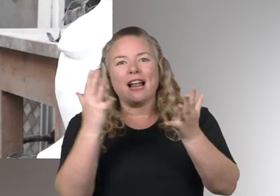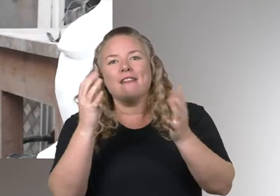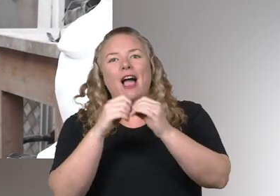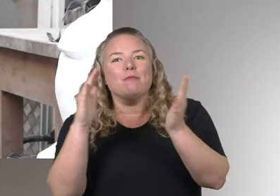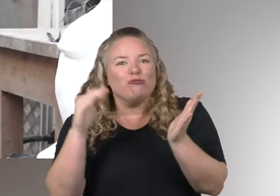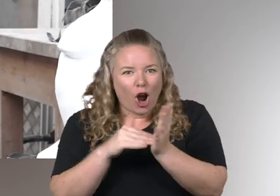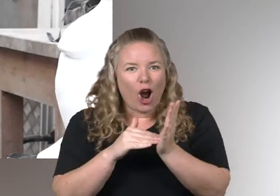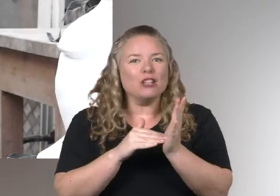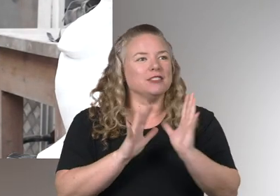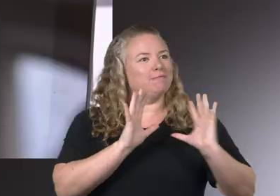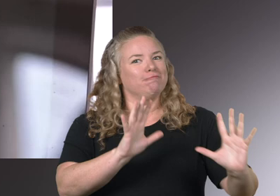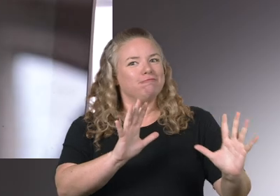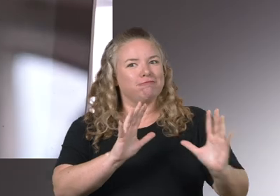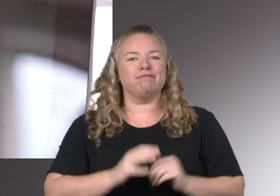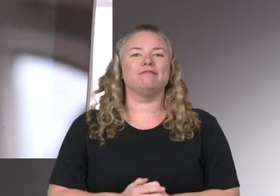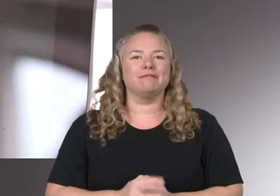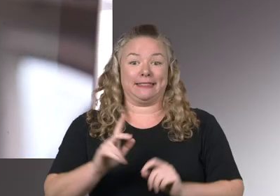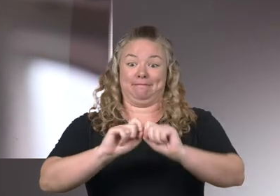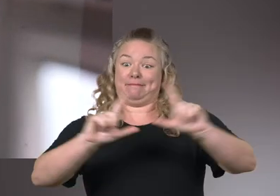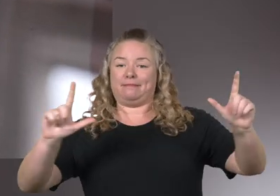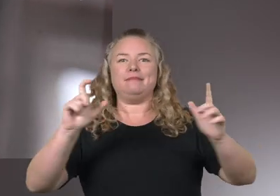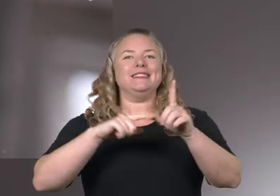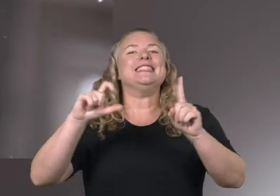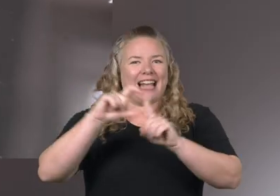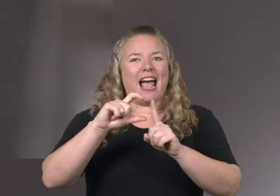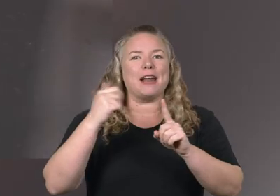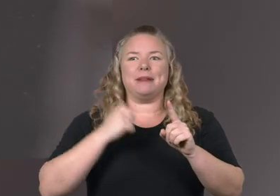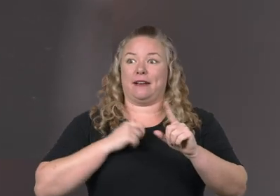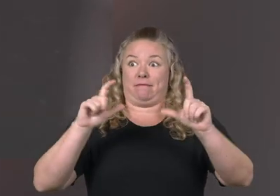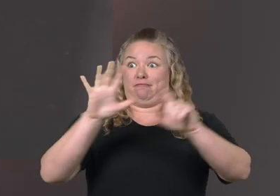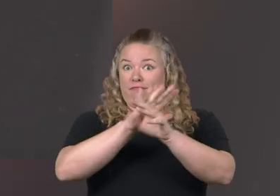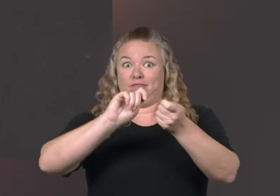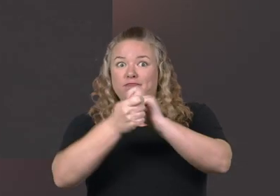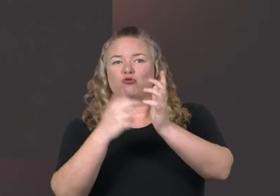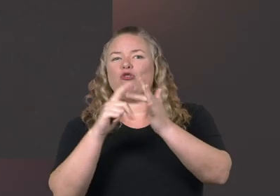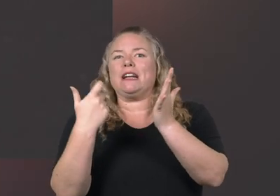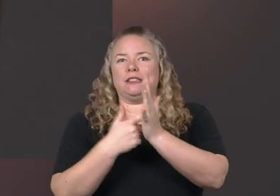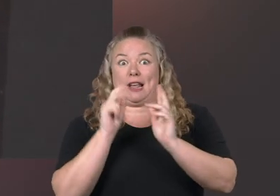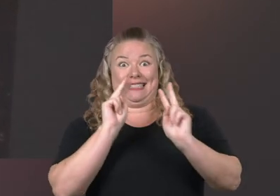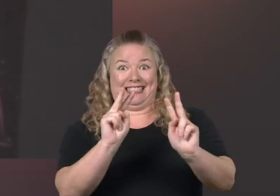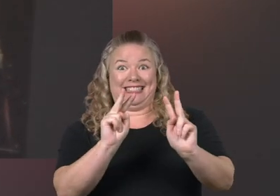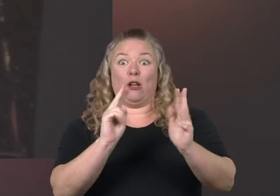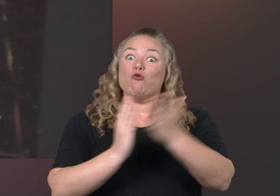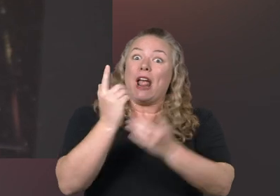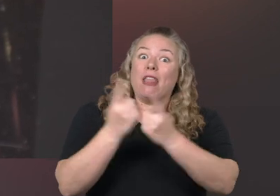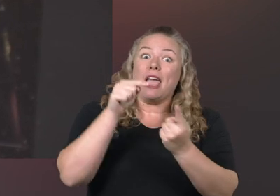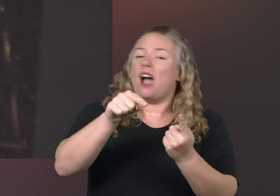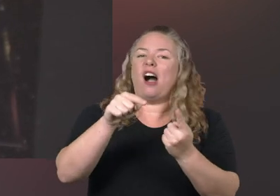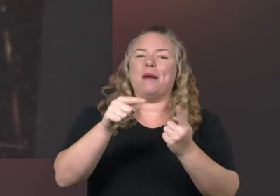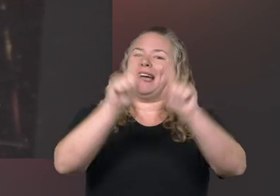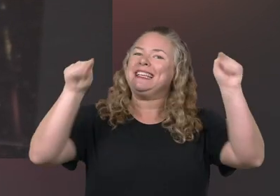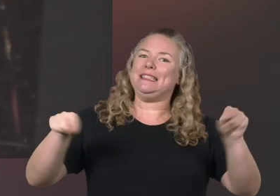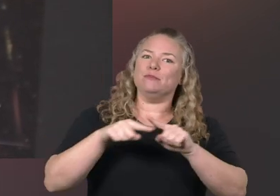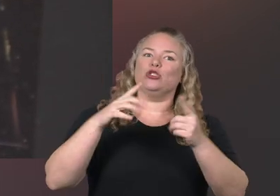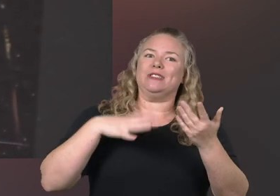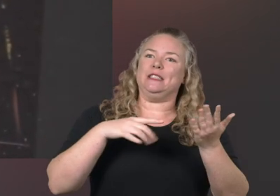bronze upright. So, and this is the render. This is CAD. It's not the real thing. But these